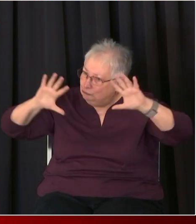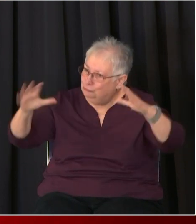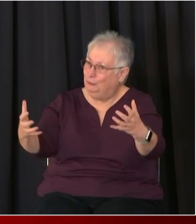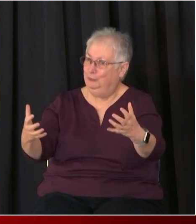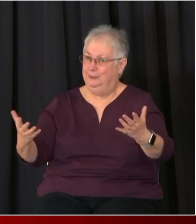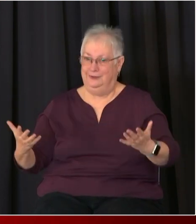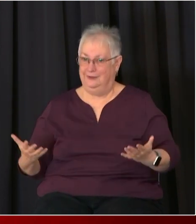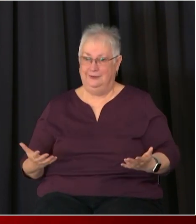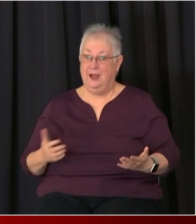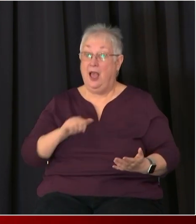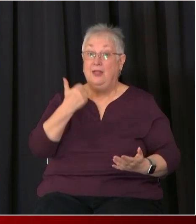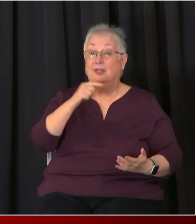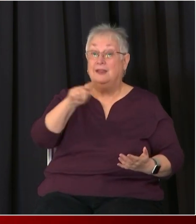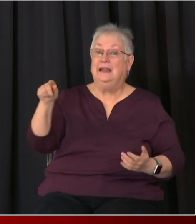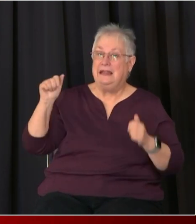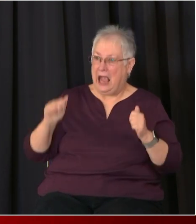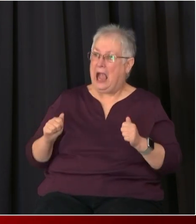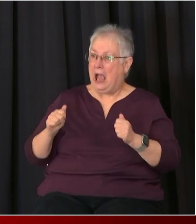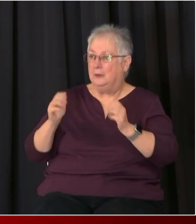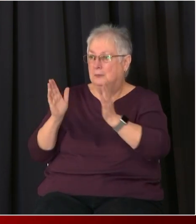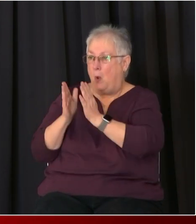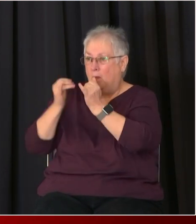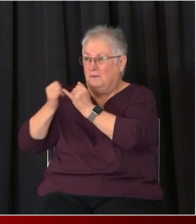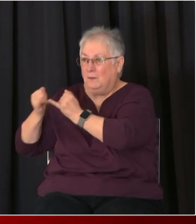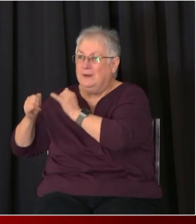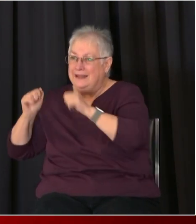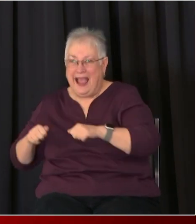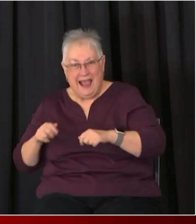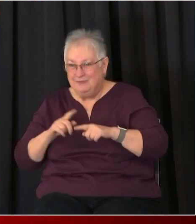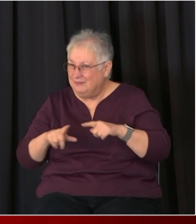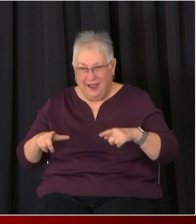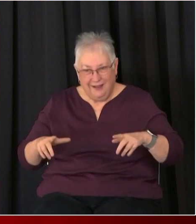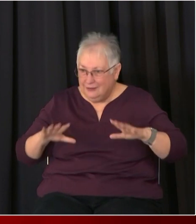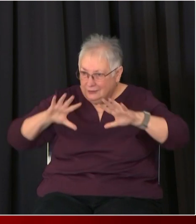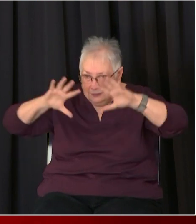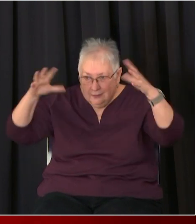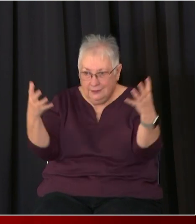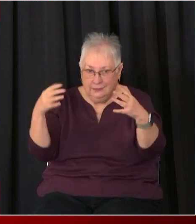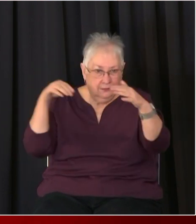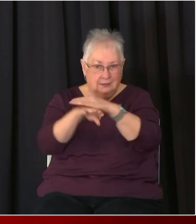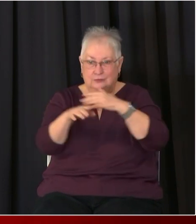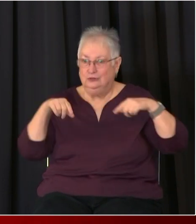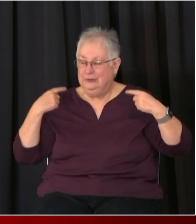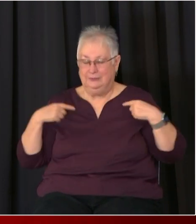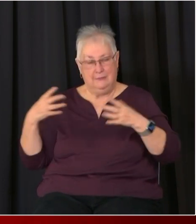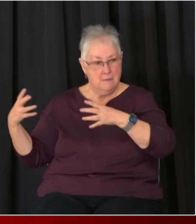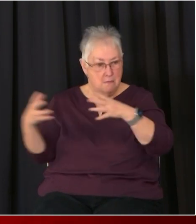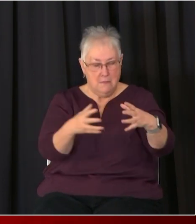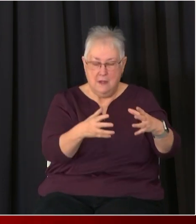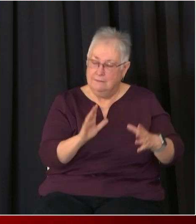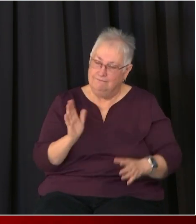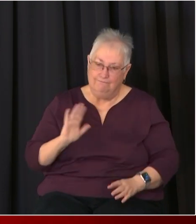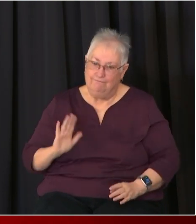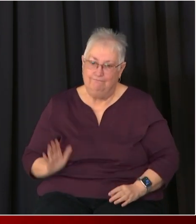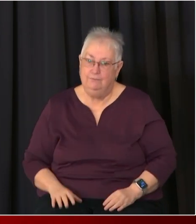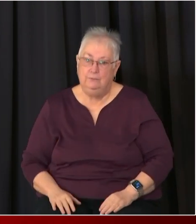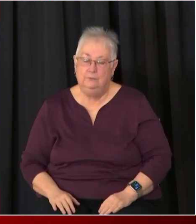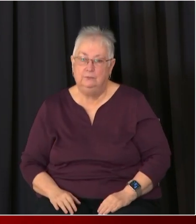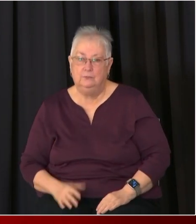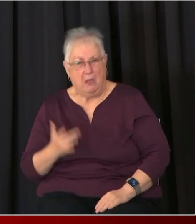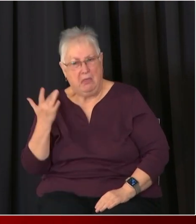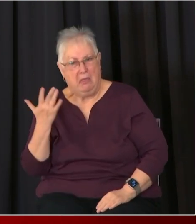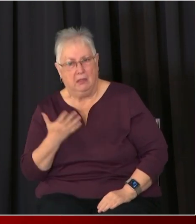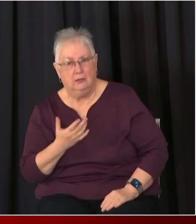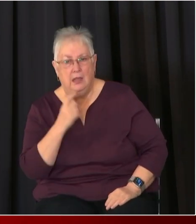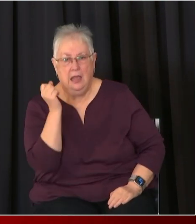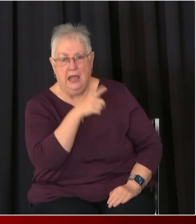Exercises limited or no longer allowed? Is there? Sure, and I'm going to ask Dr. Nesbitt to speak to this,